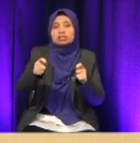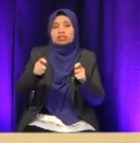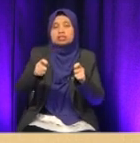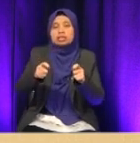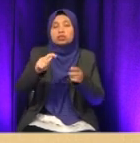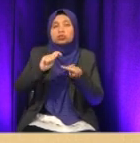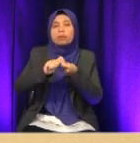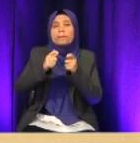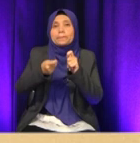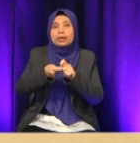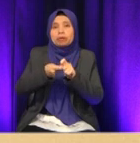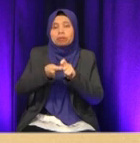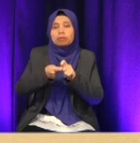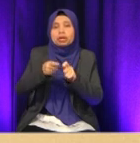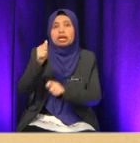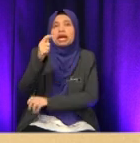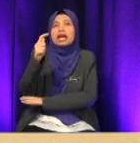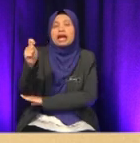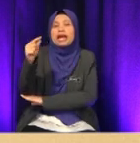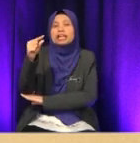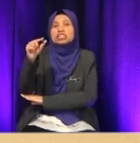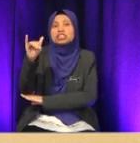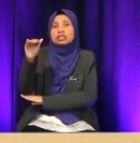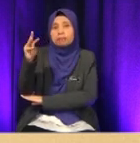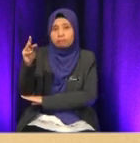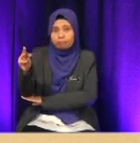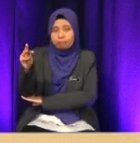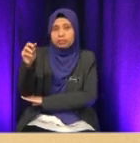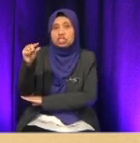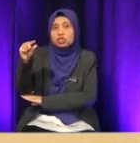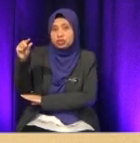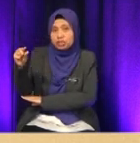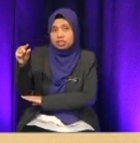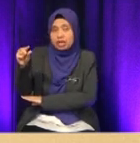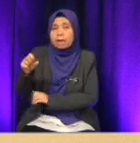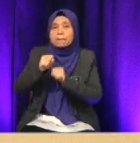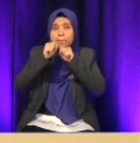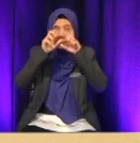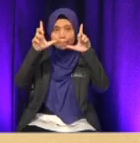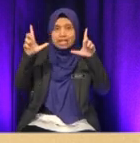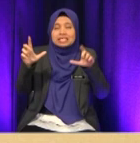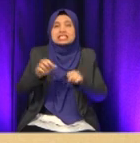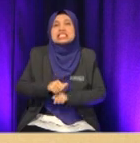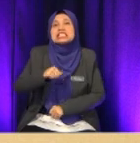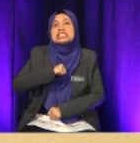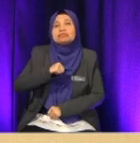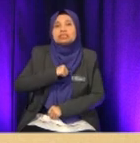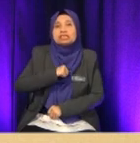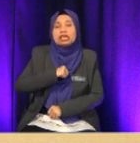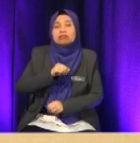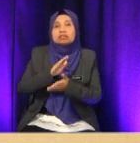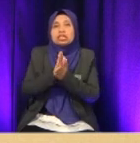Good Gym. Mm-hmm. Therefore, they can definitely help the people and the organization and themselves also as well. Themselves, yes. So that means the